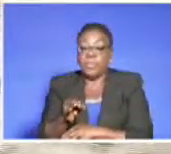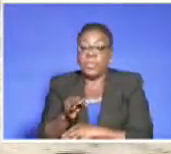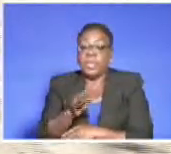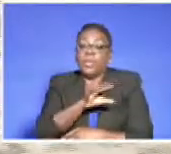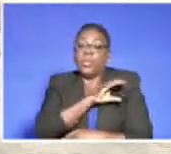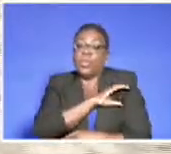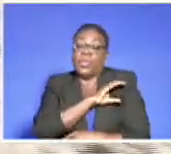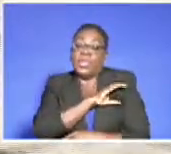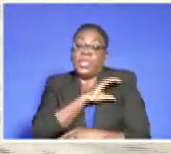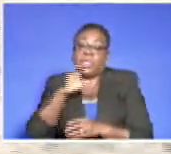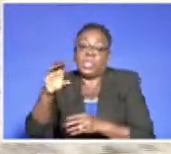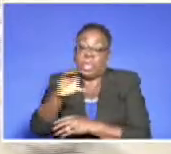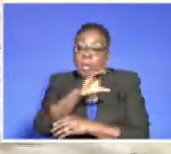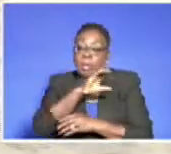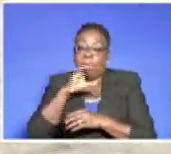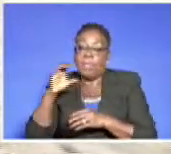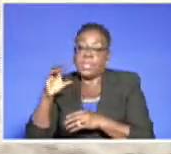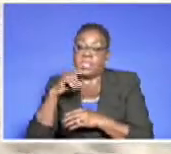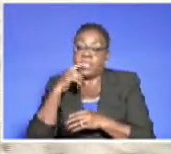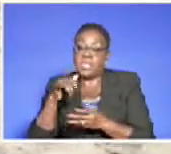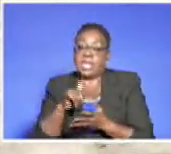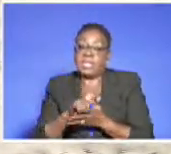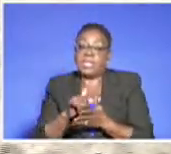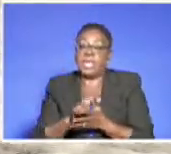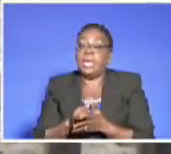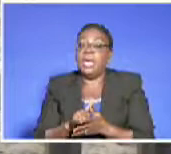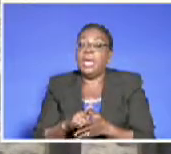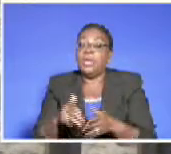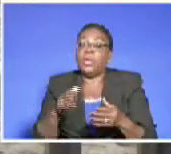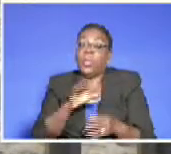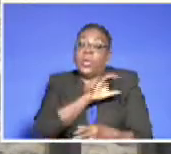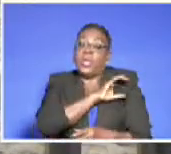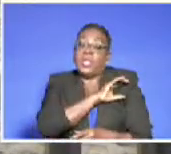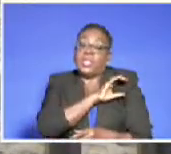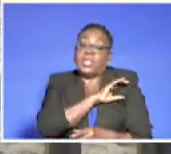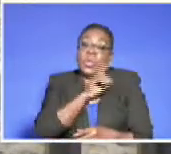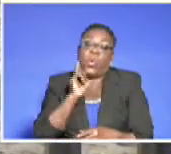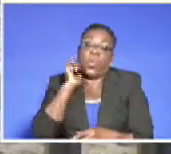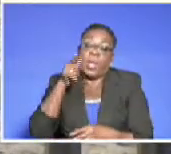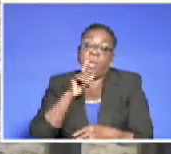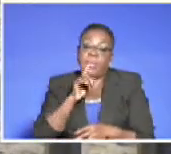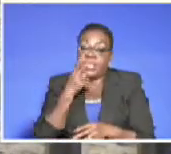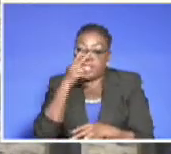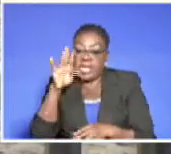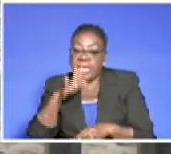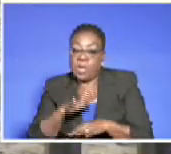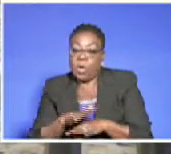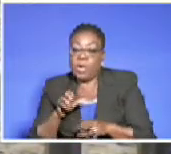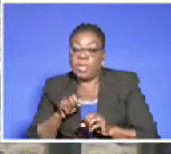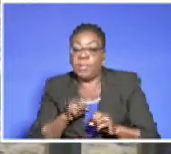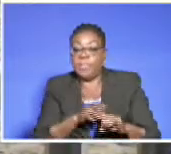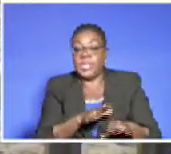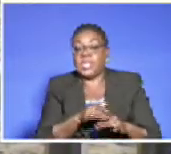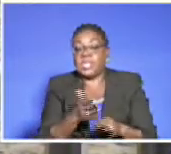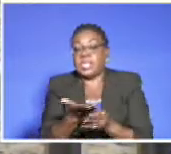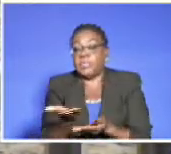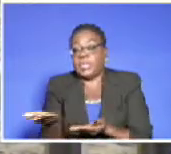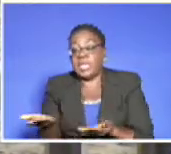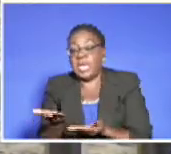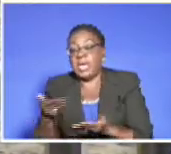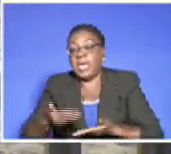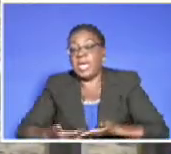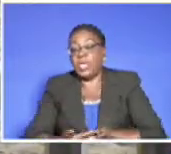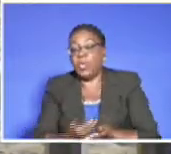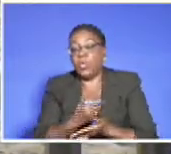Force Commissioner Paul Roll maintains heavy police presence will be seen at beaches, particularly here in New Providence. He pointed out, too,